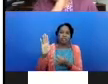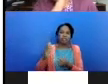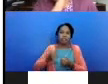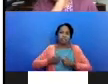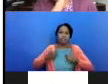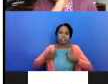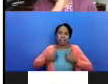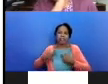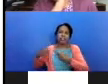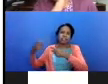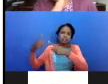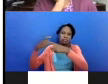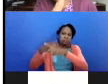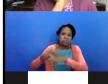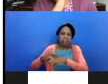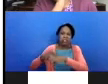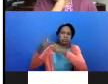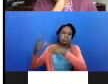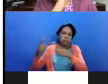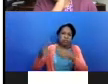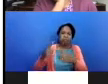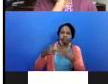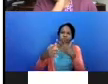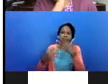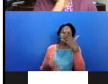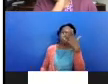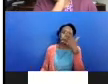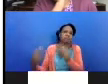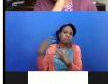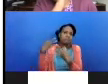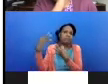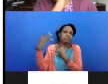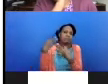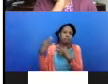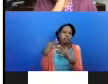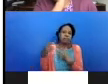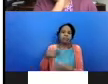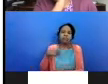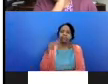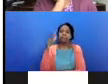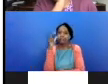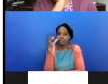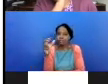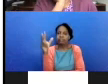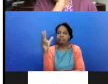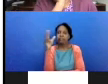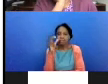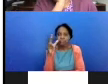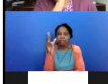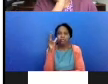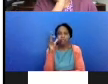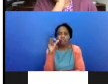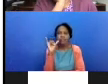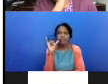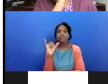happen as we moved away from this either or framework. Either you're a victim or a perpetrator, either you're powerful or powerless, and we can